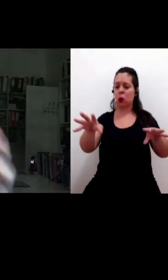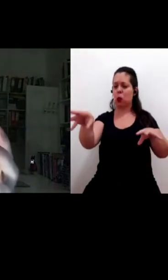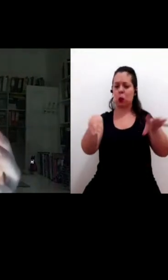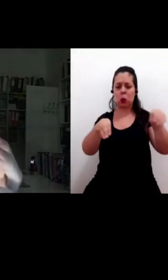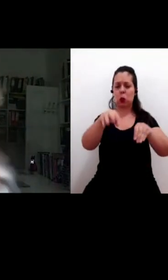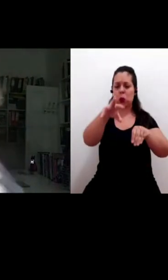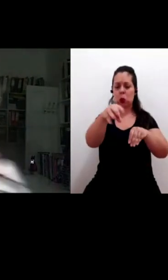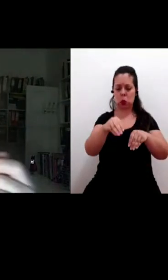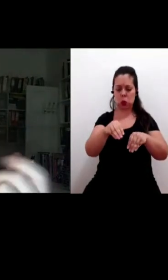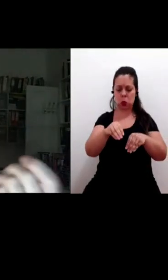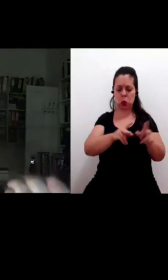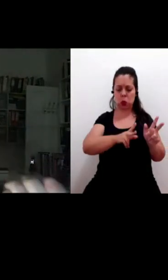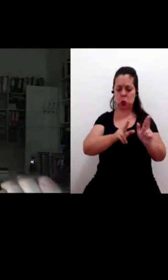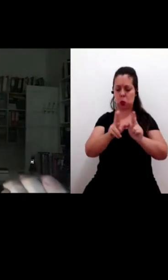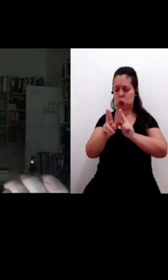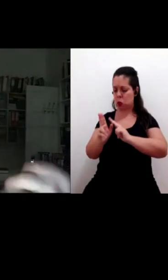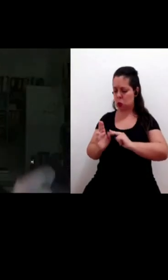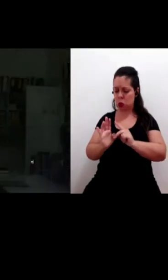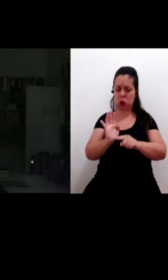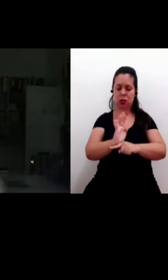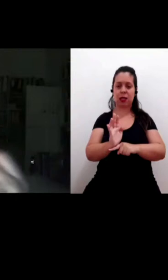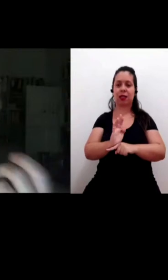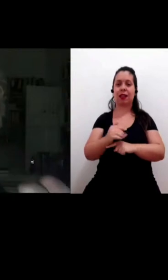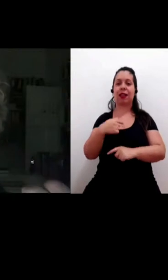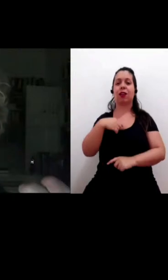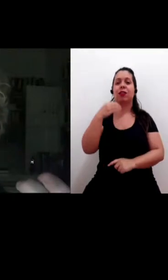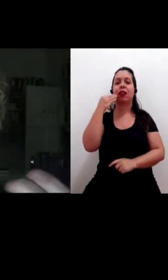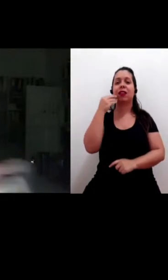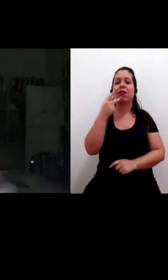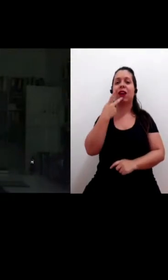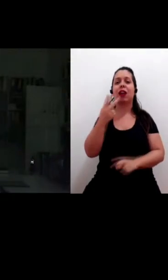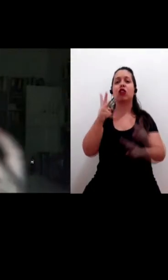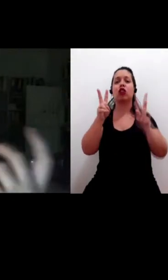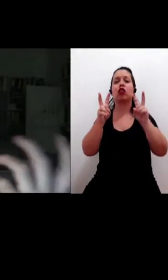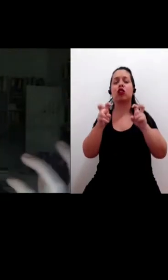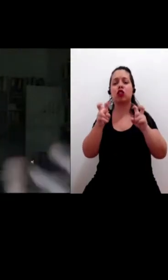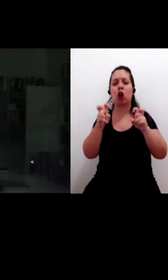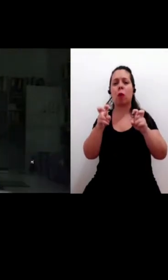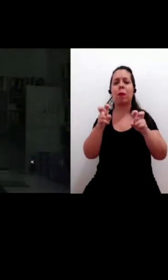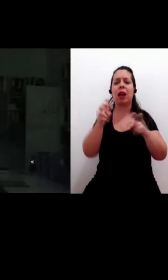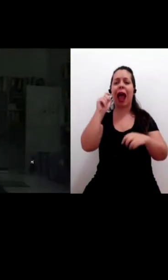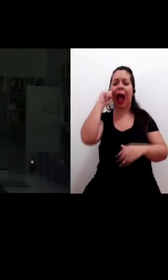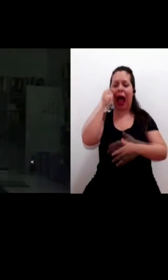what I did was try to make something about racism, but also about class. And